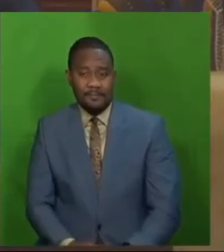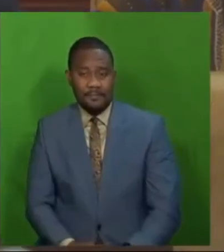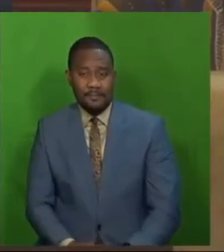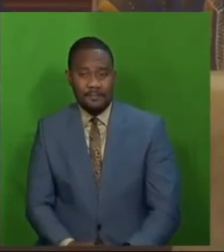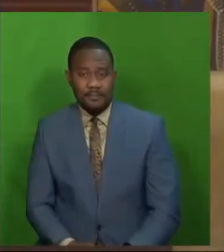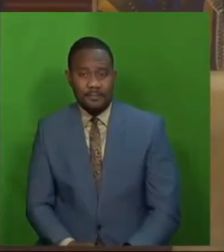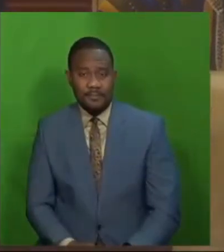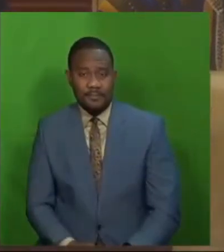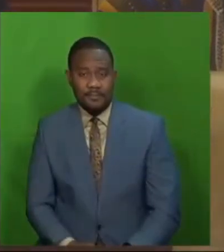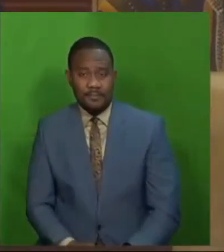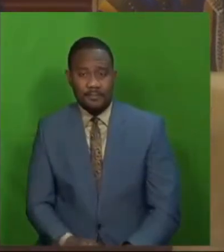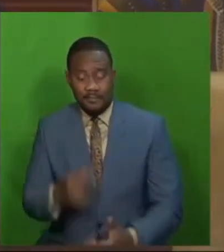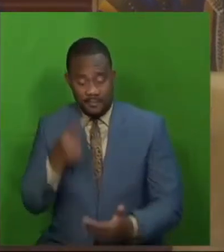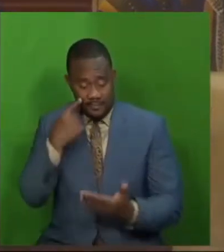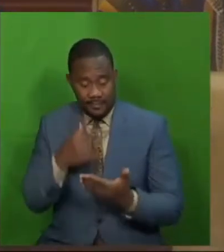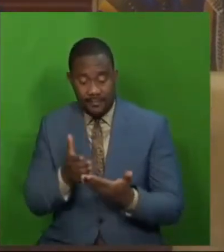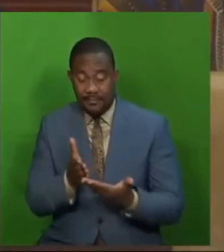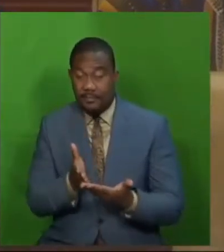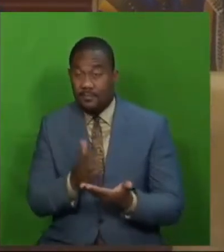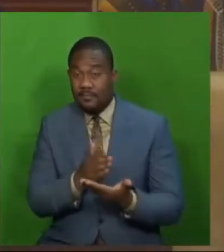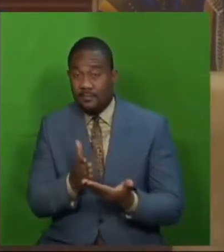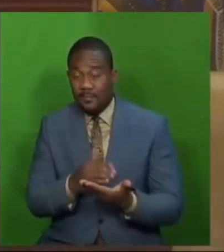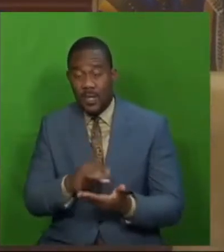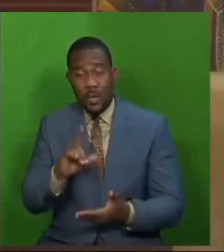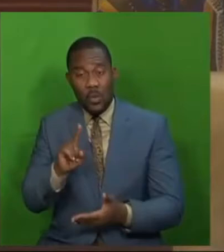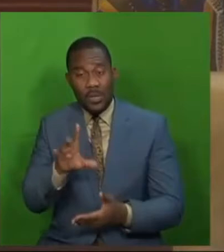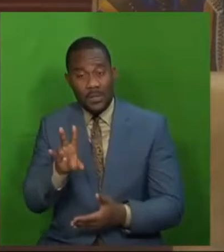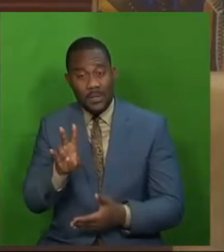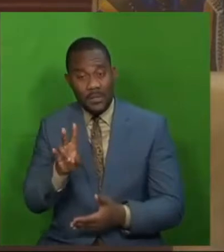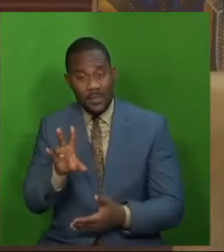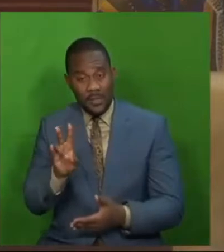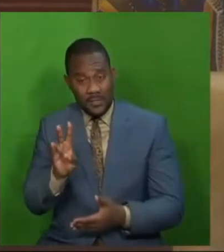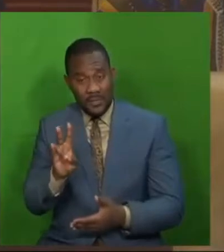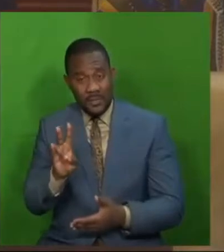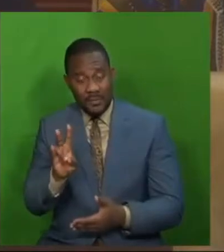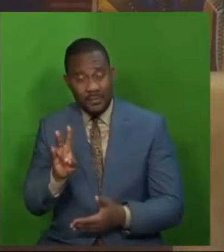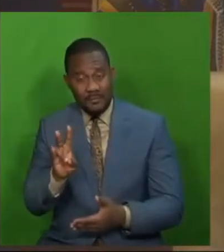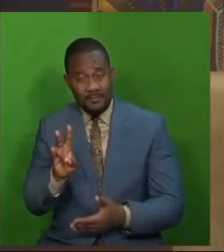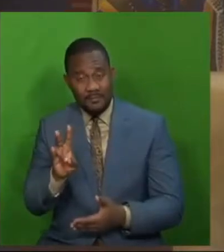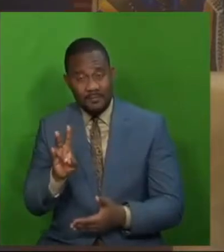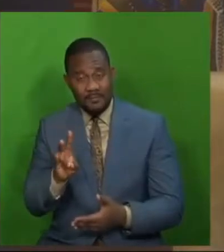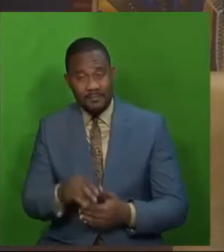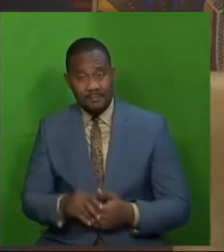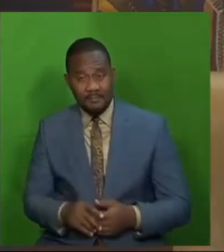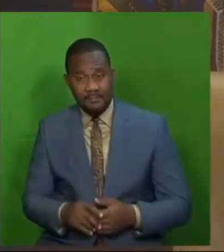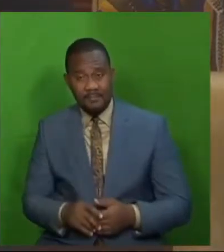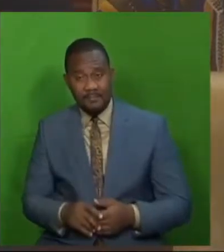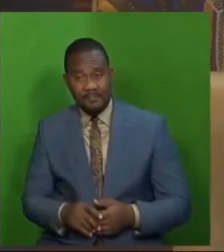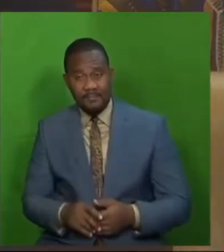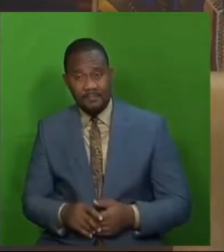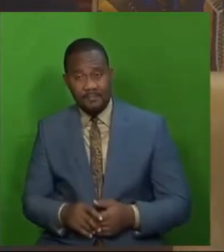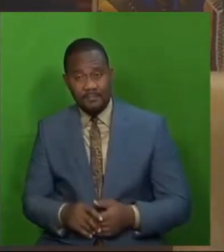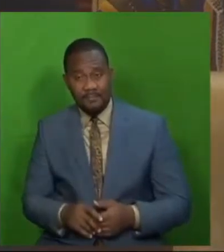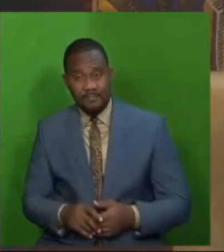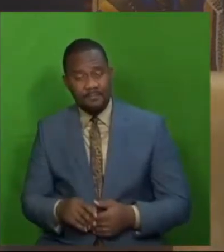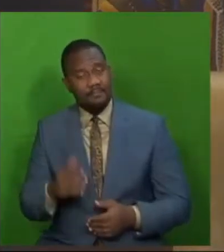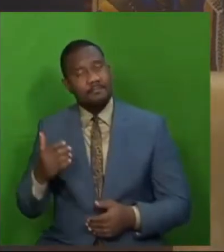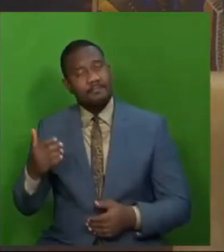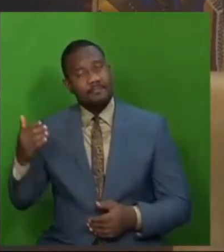page 177 of the 2017 budget. Mr. Speaker, we had